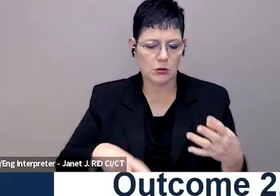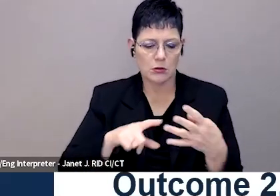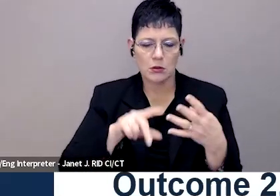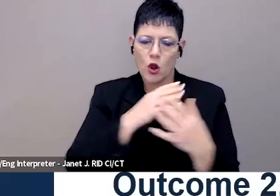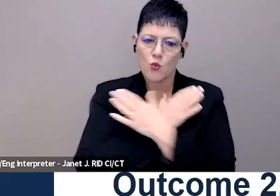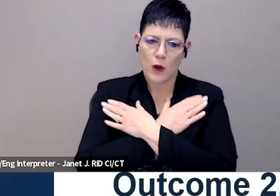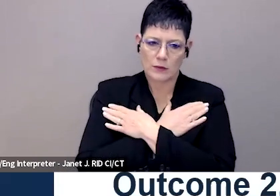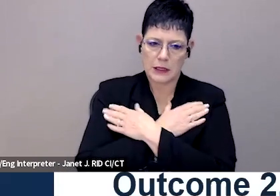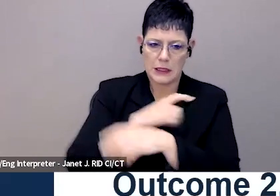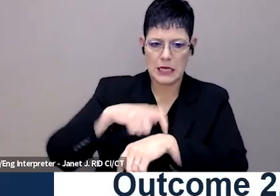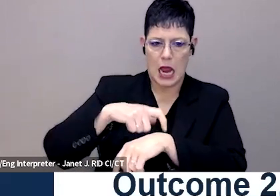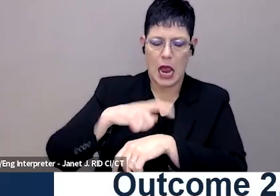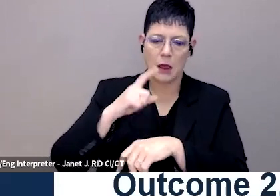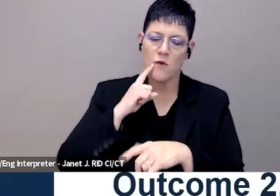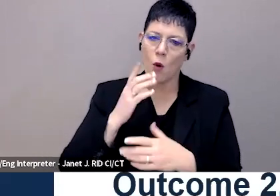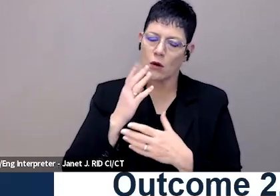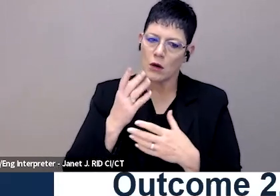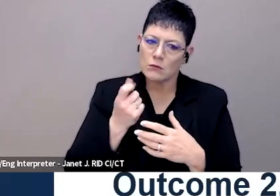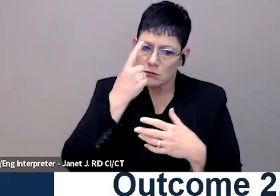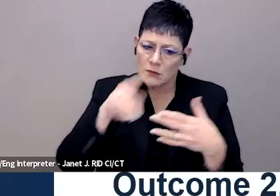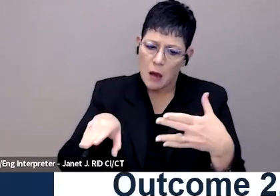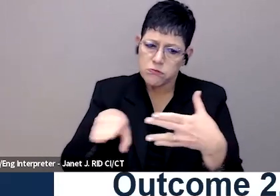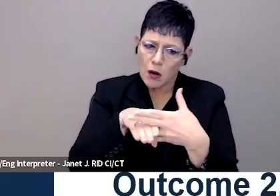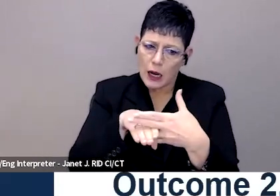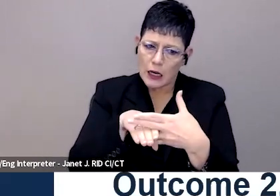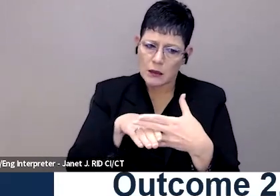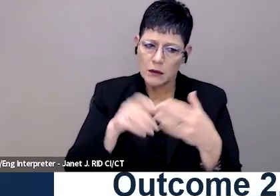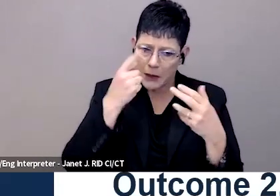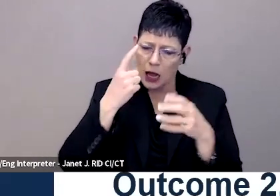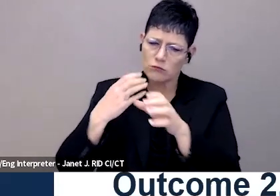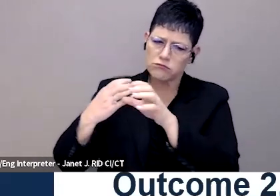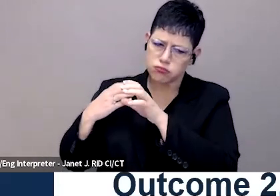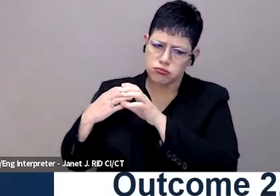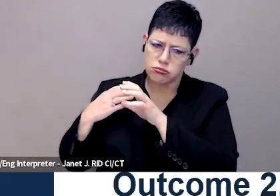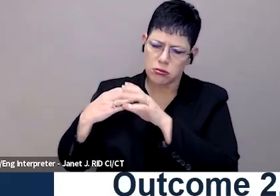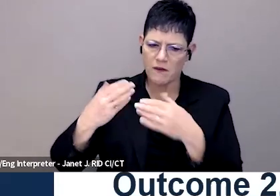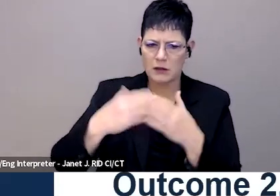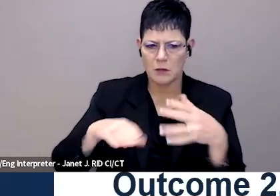to give caregivers a temporary break in their caregiving responsibilities,